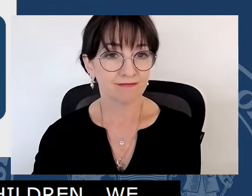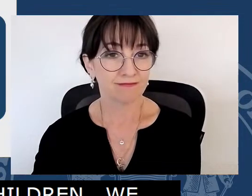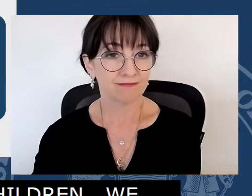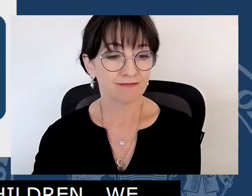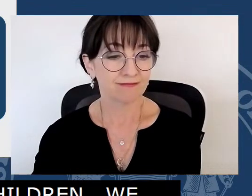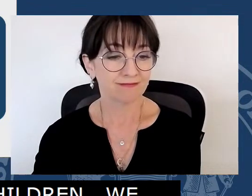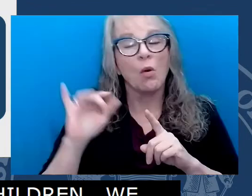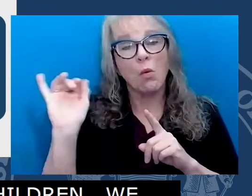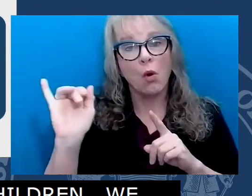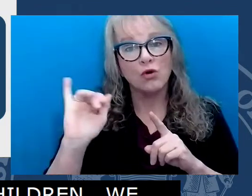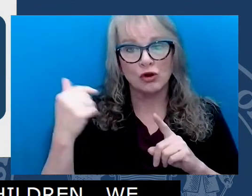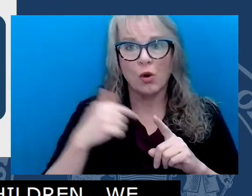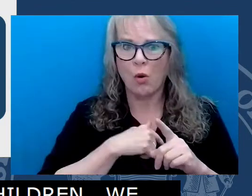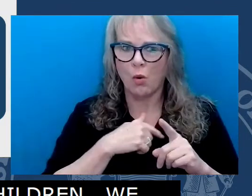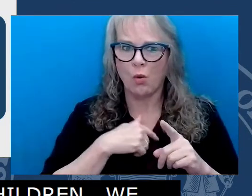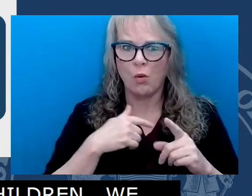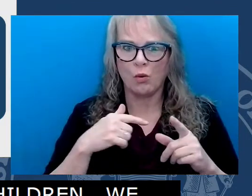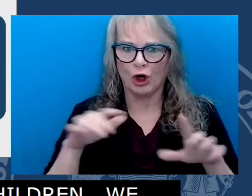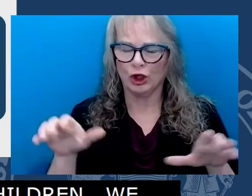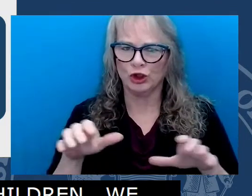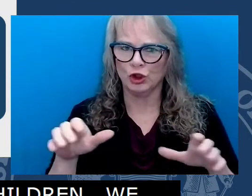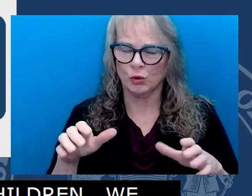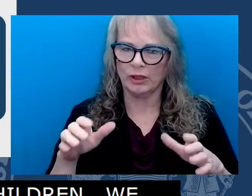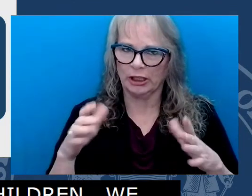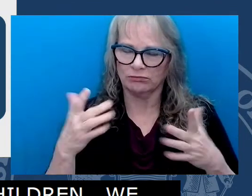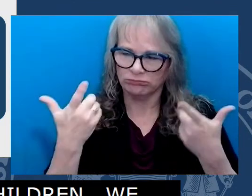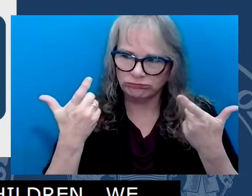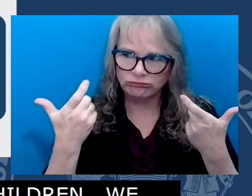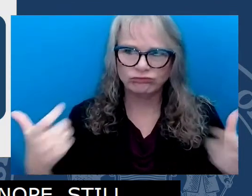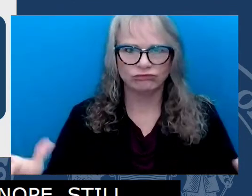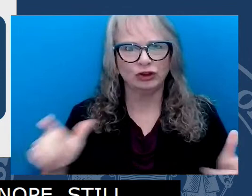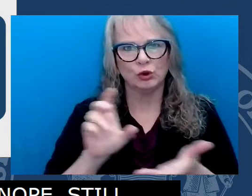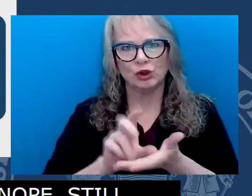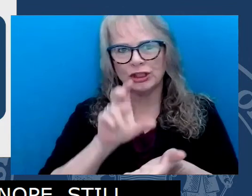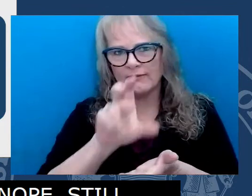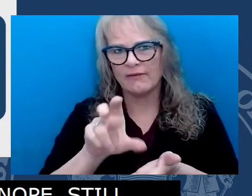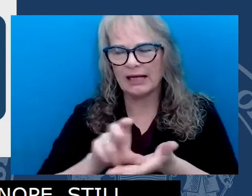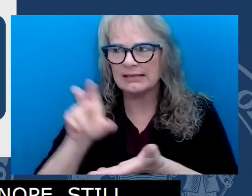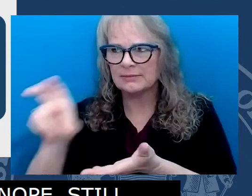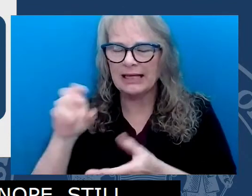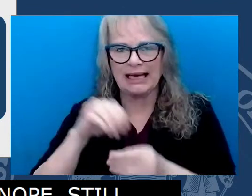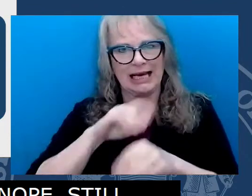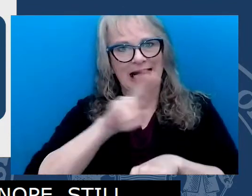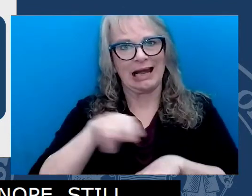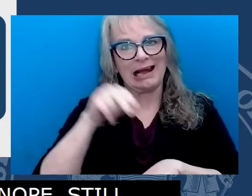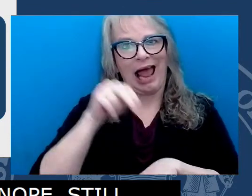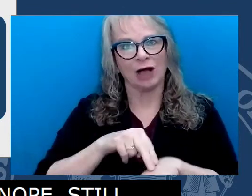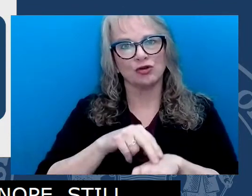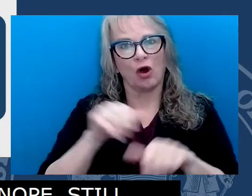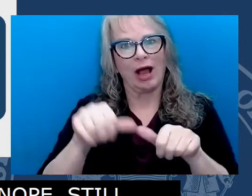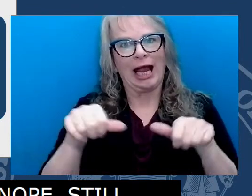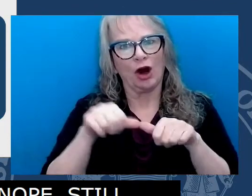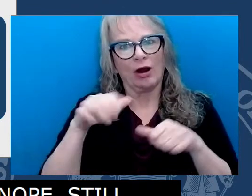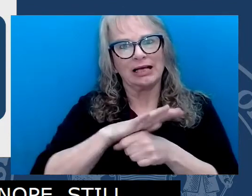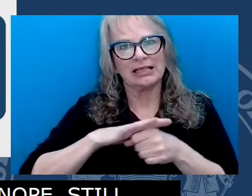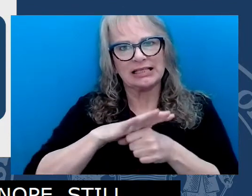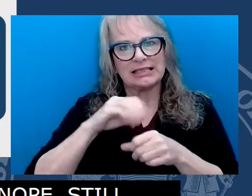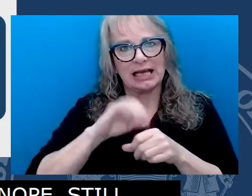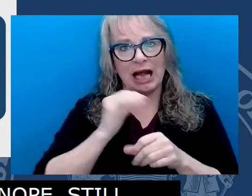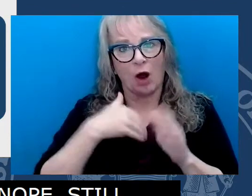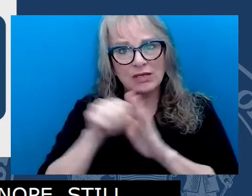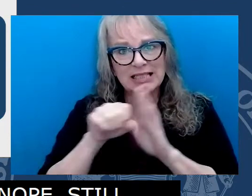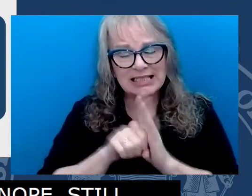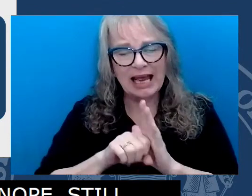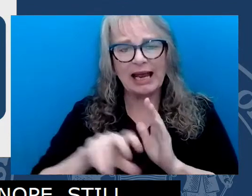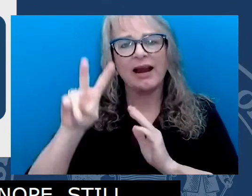you. We're also making significant investment in natural areas in our state, visitation to our state parks. I see